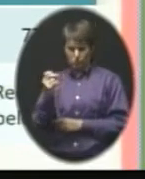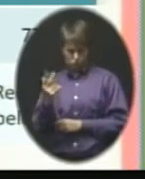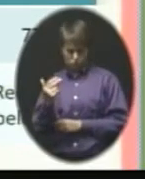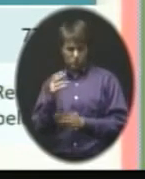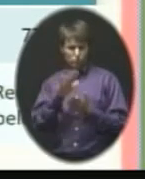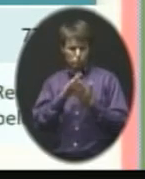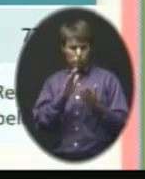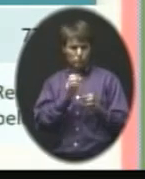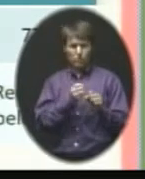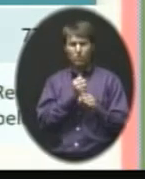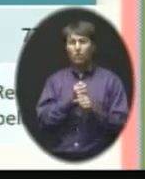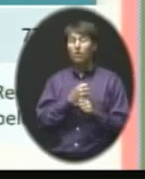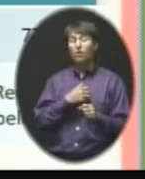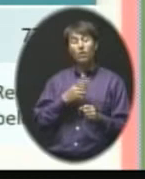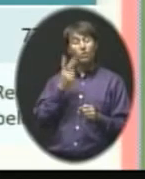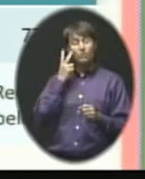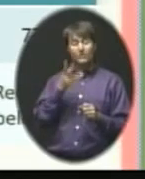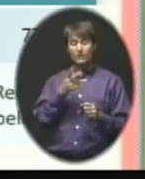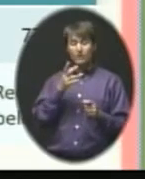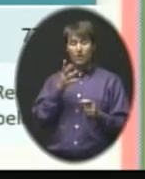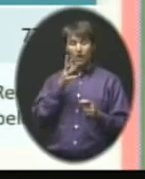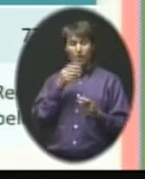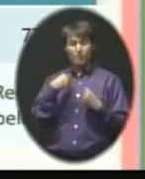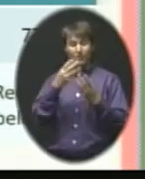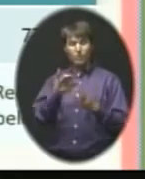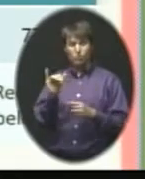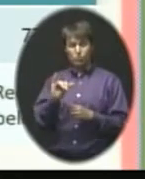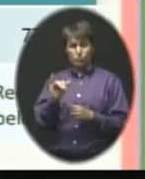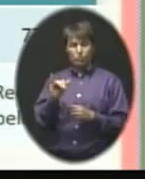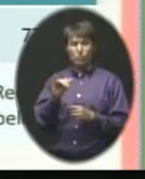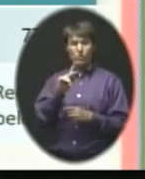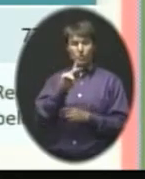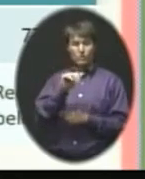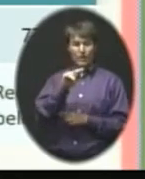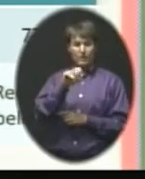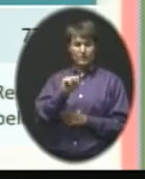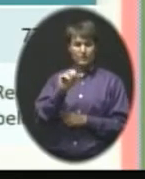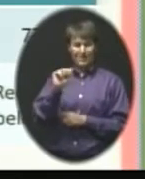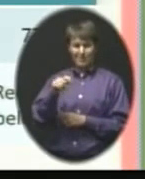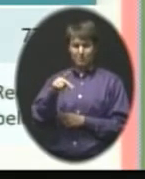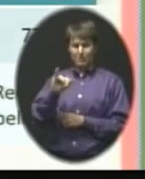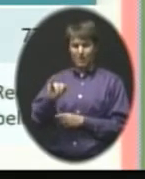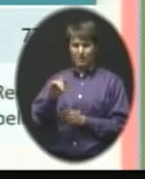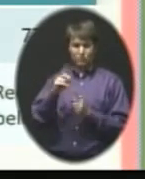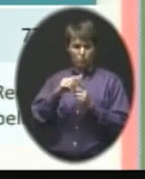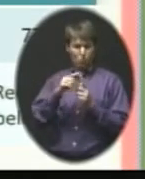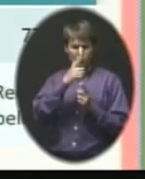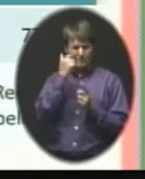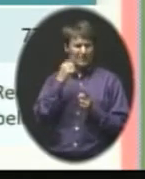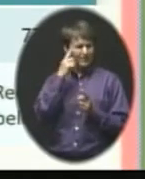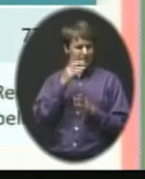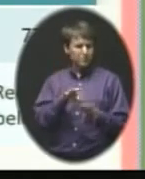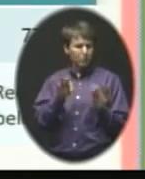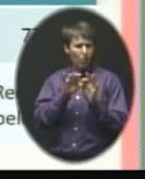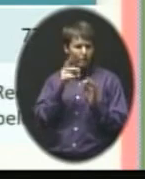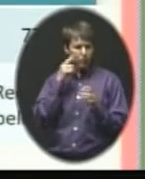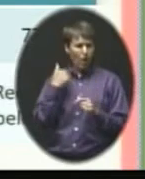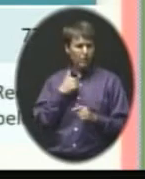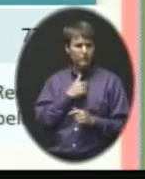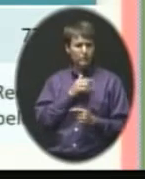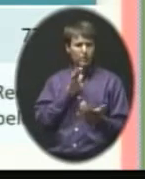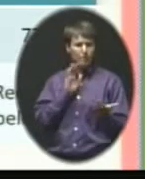you'll see in terms of looking at that, I provided for you also the Kansas API score because I think it's important for us to gauge how